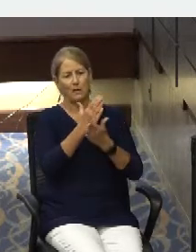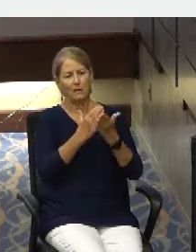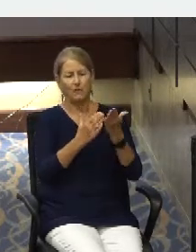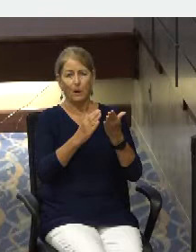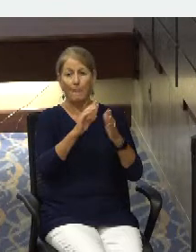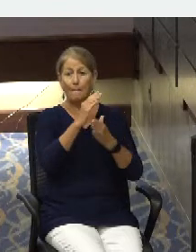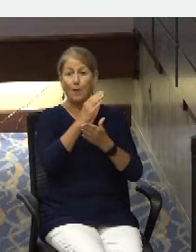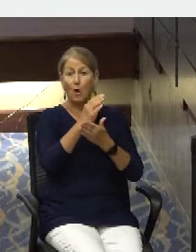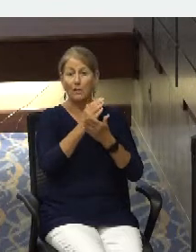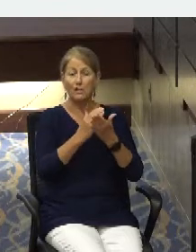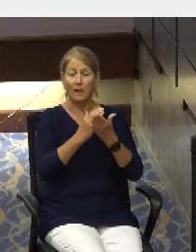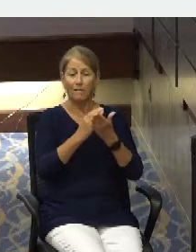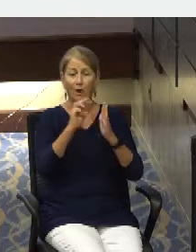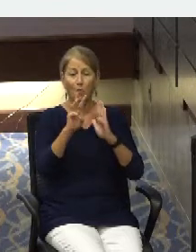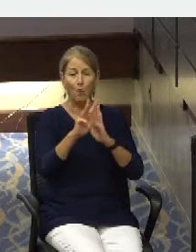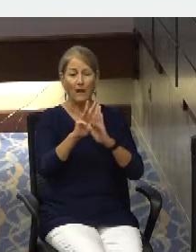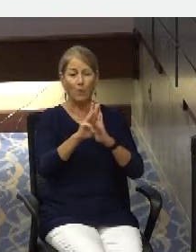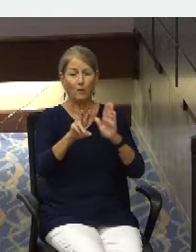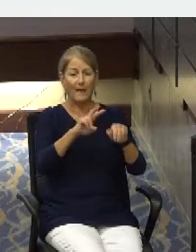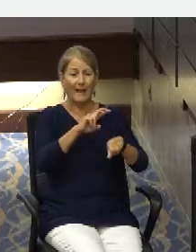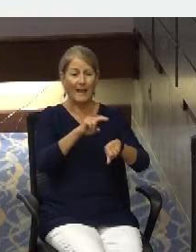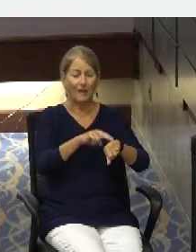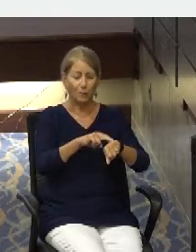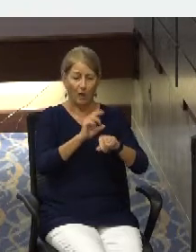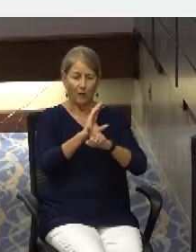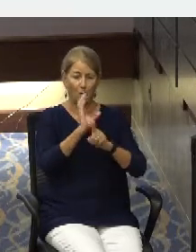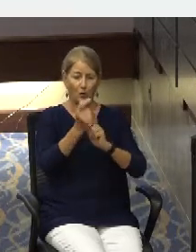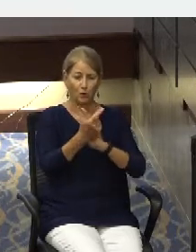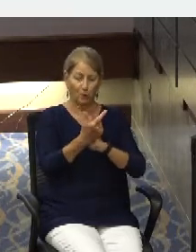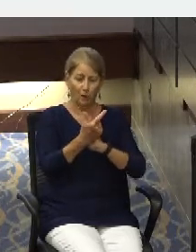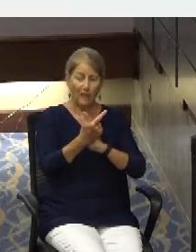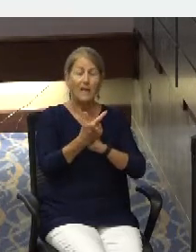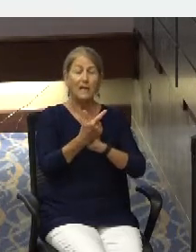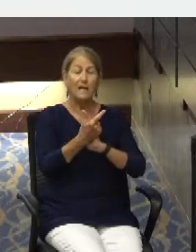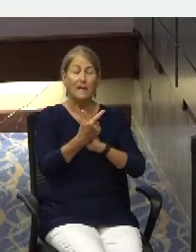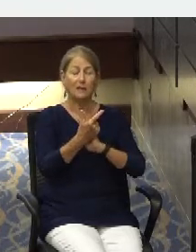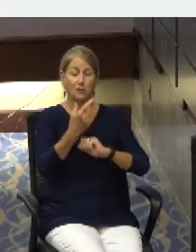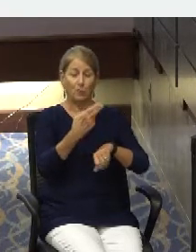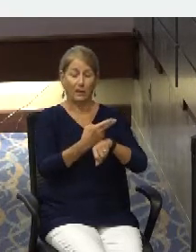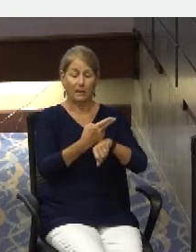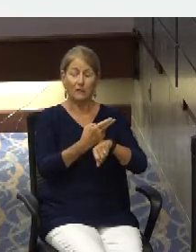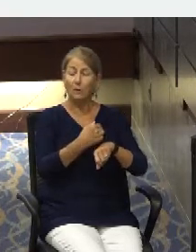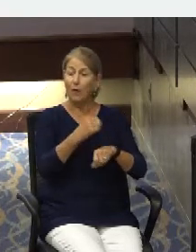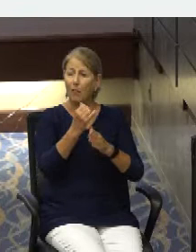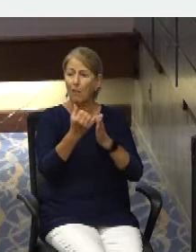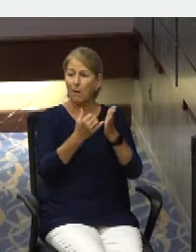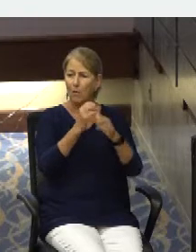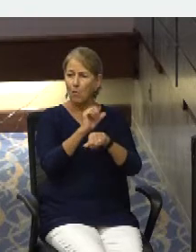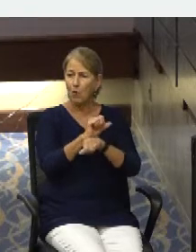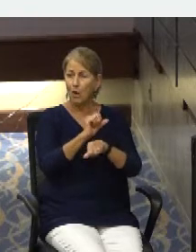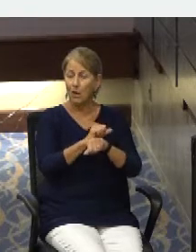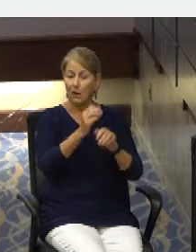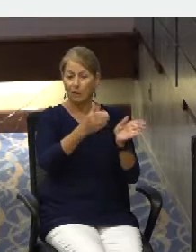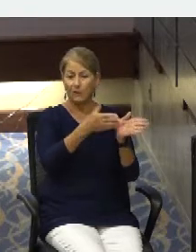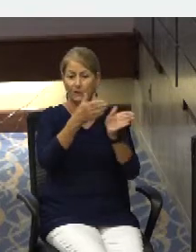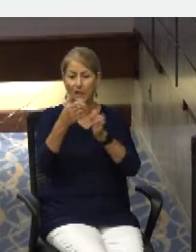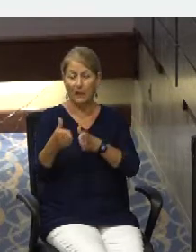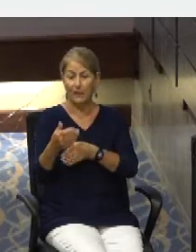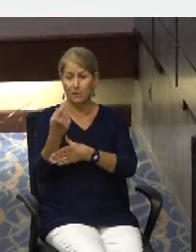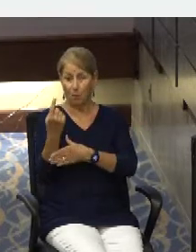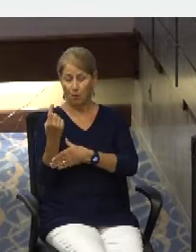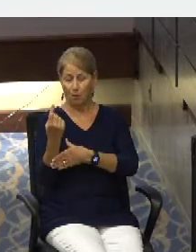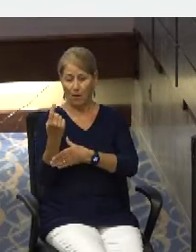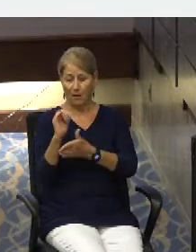of Waco's natural and cultural history into the artwork. The next piece that's